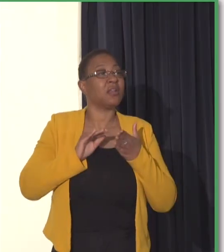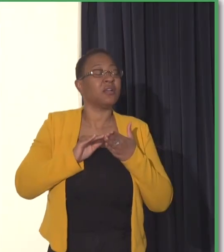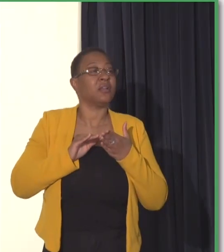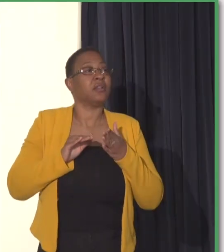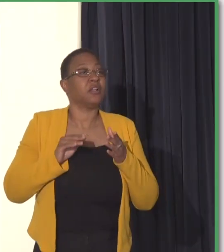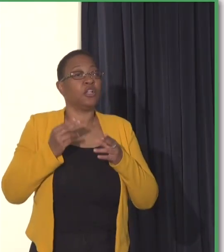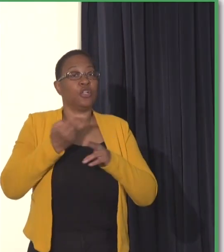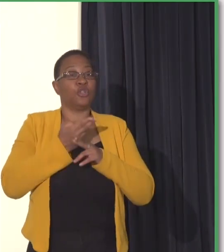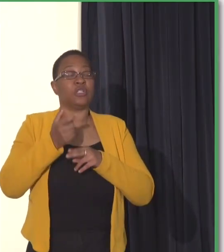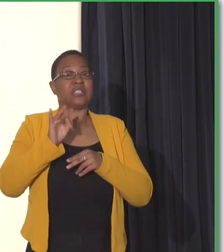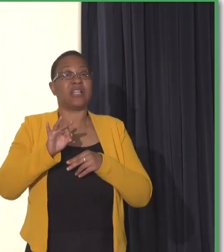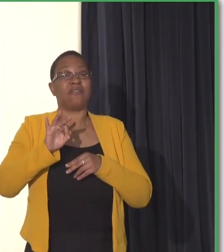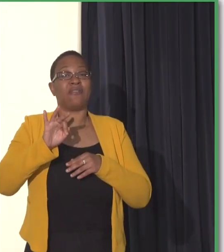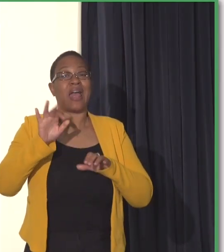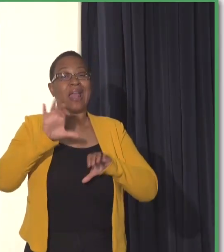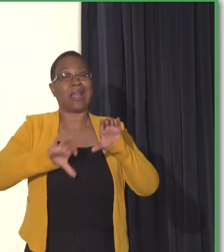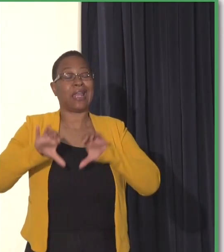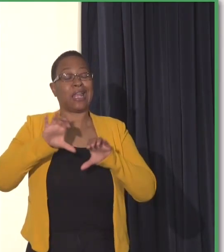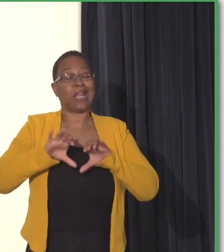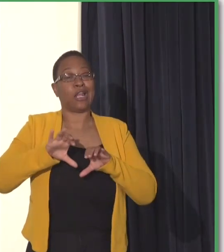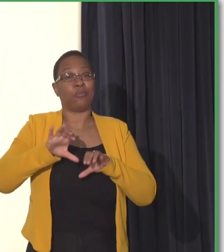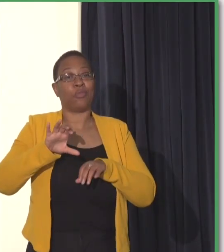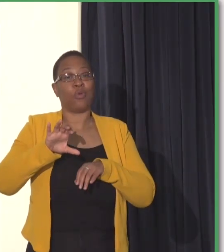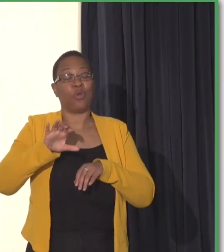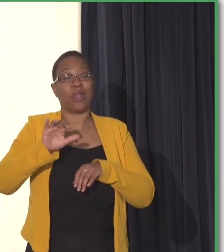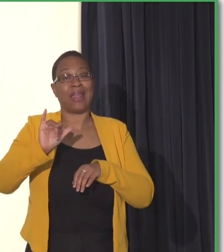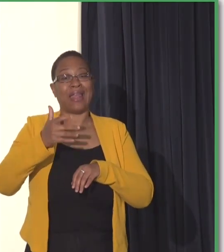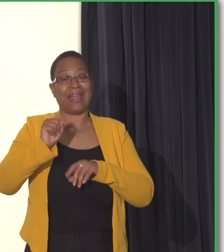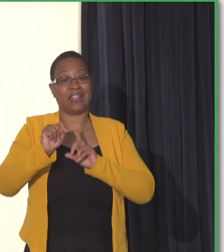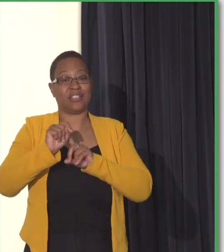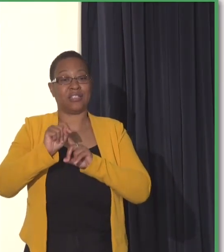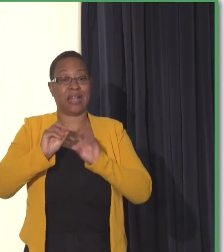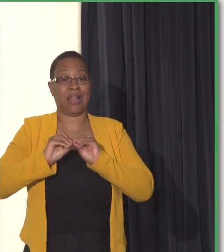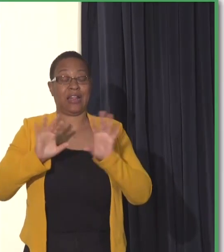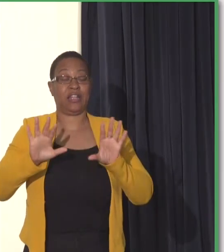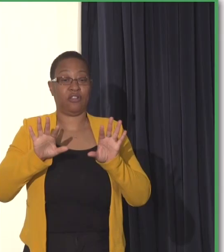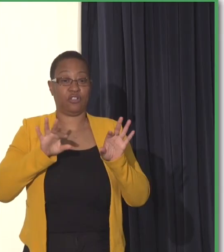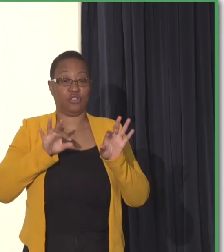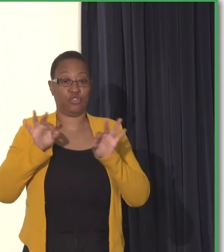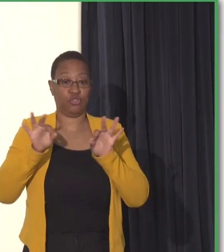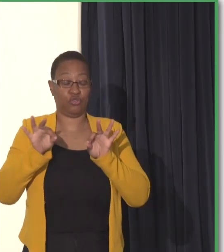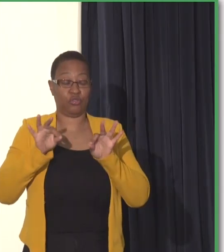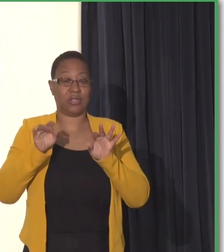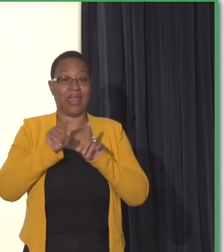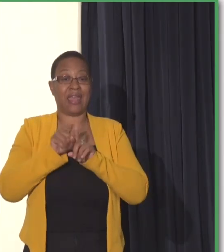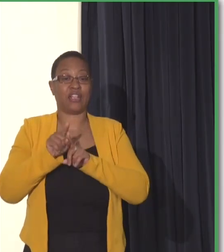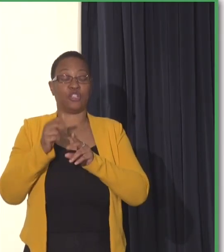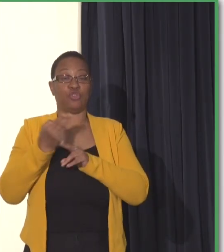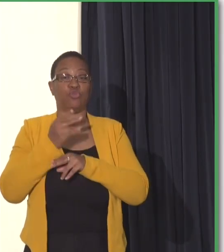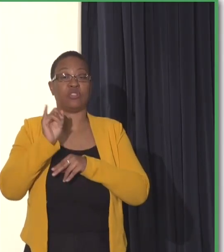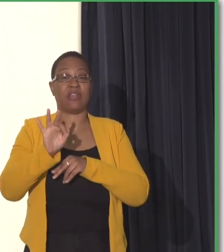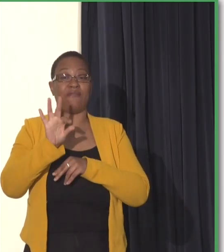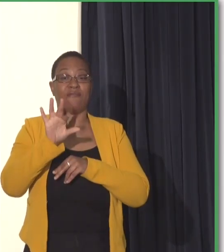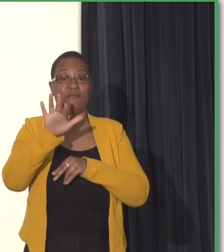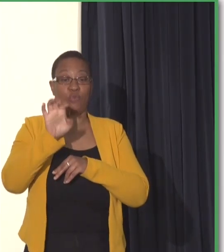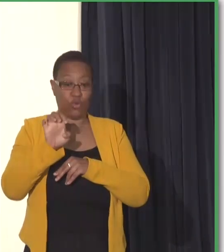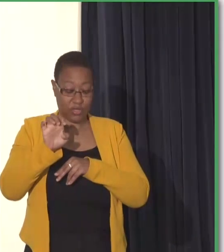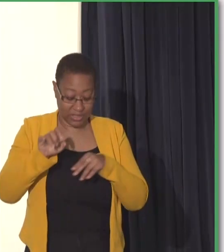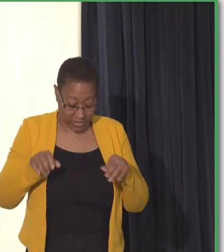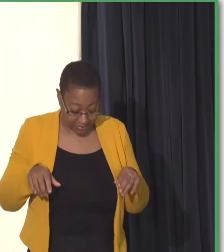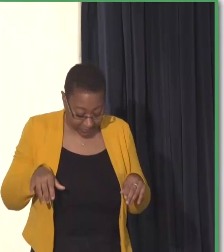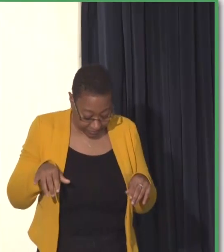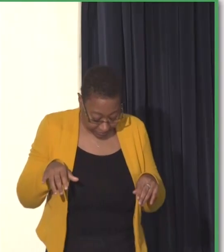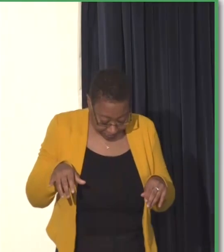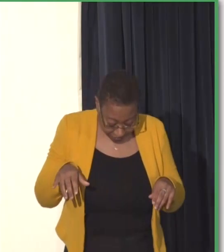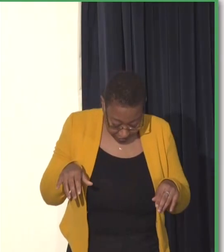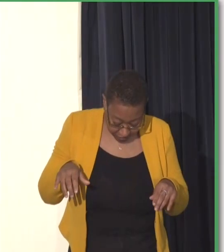the use of a chemical agent is clearly defined as use of force. Correct. All right, go ahead.